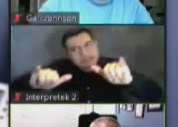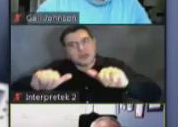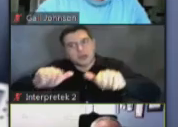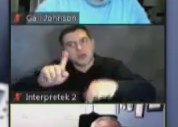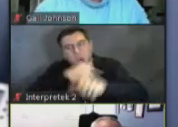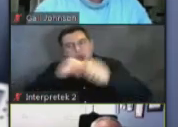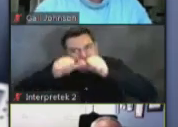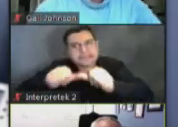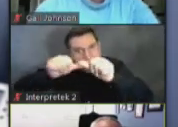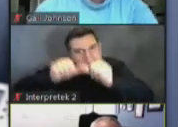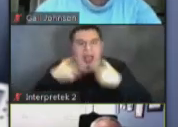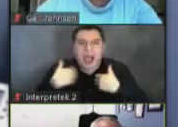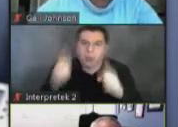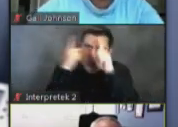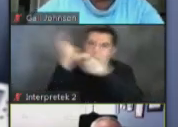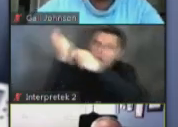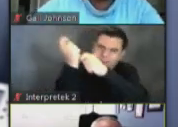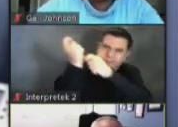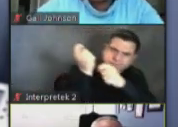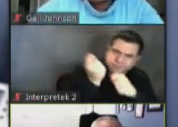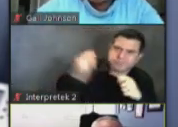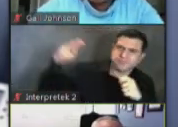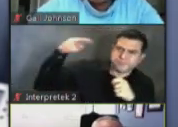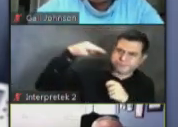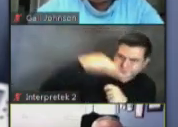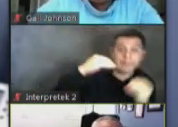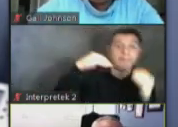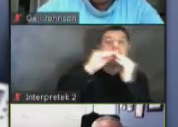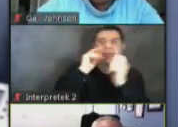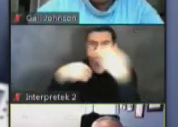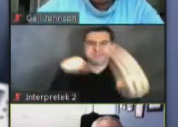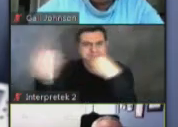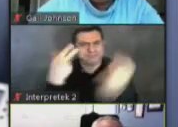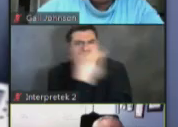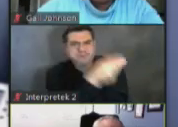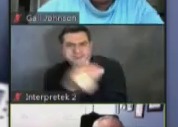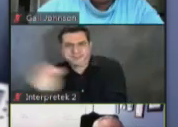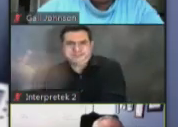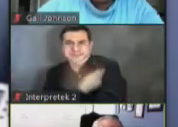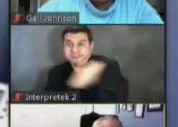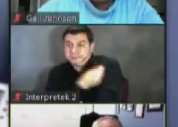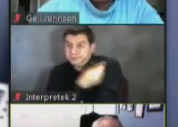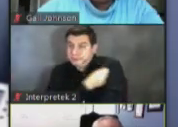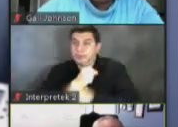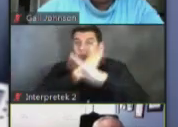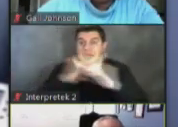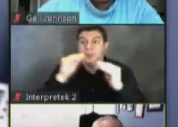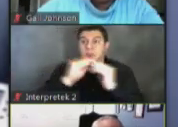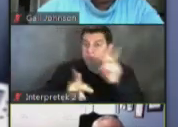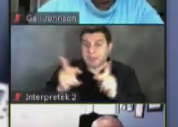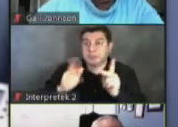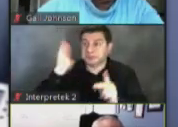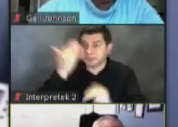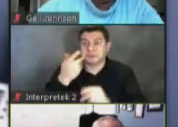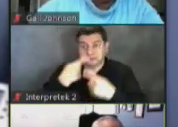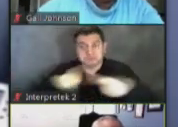community vaccinated. But as more members of our community, our neighbors, get vaccinated, I think we're going to see that